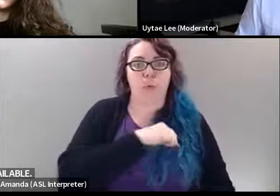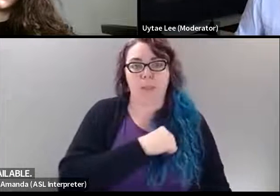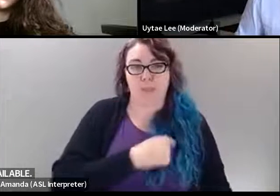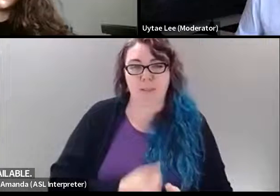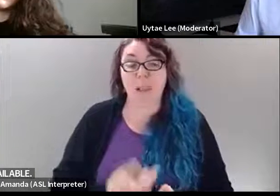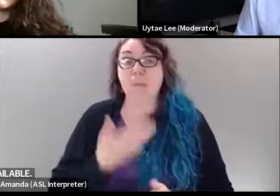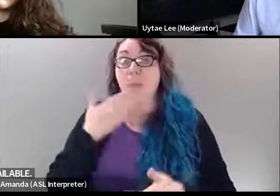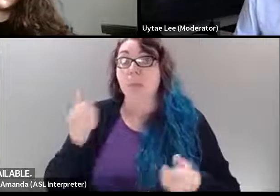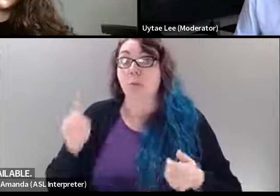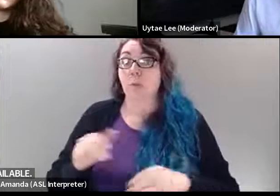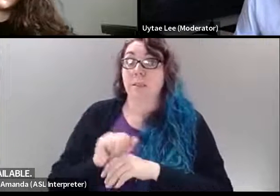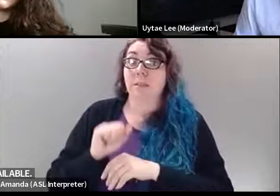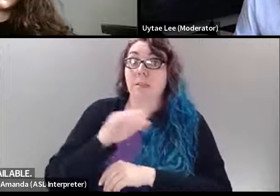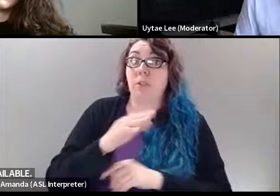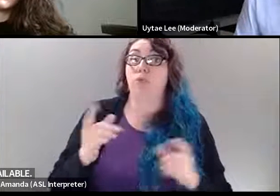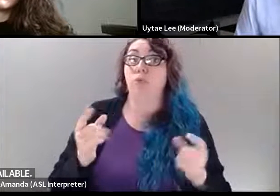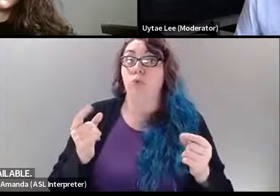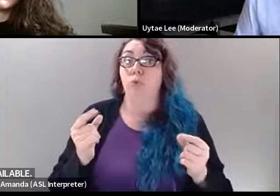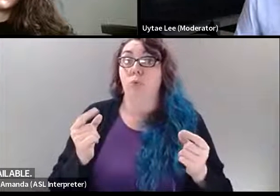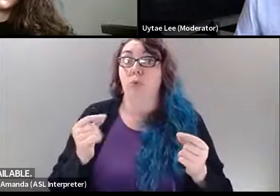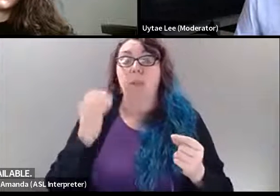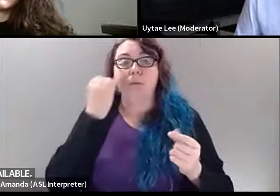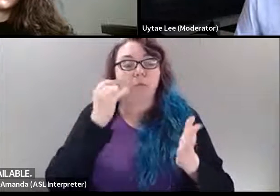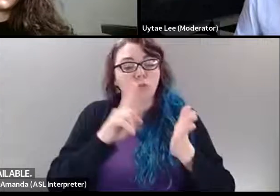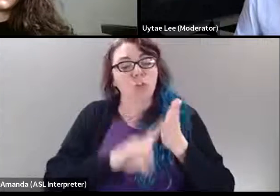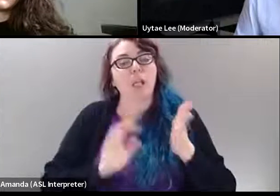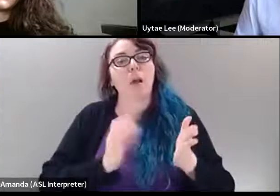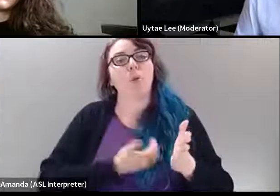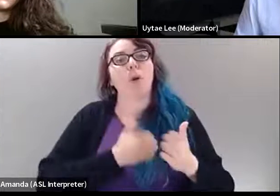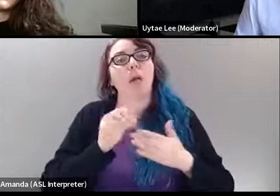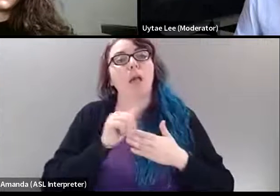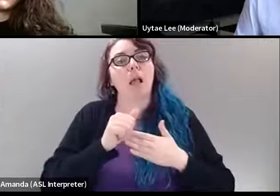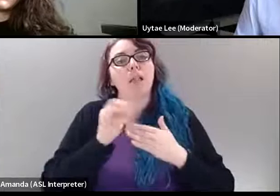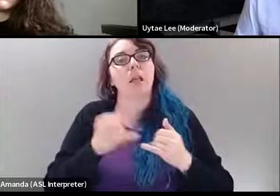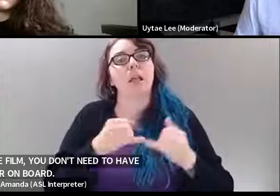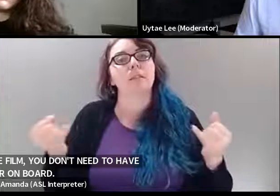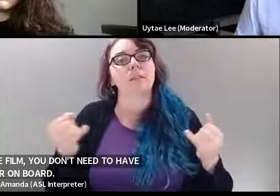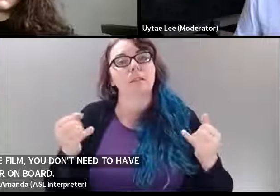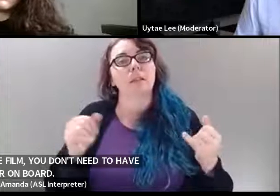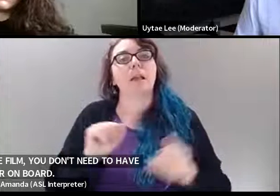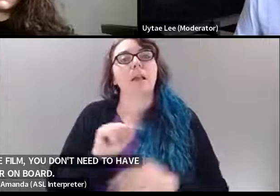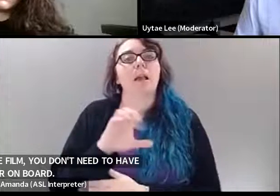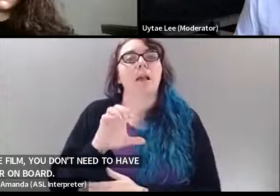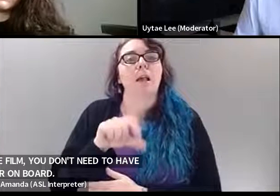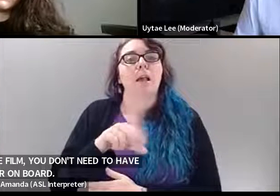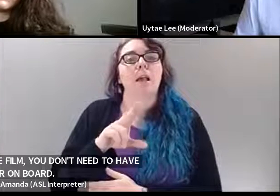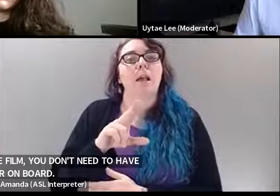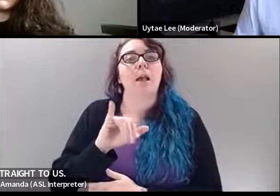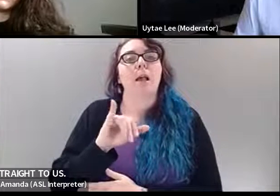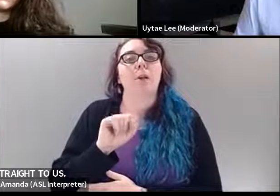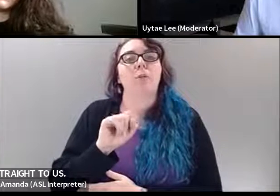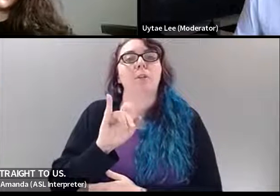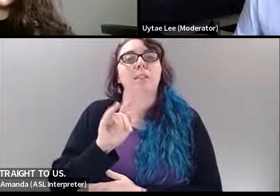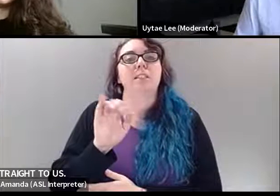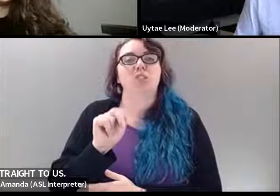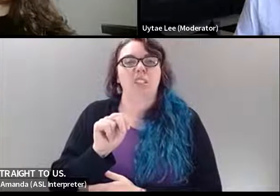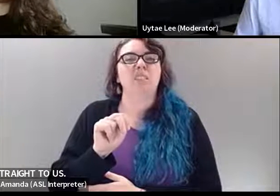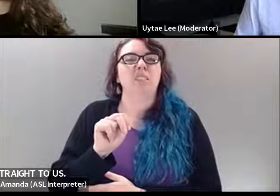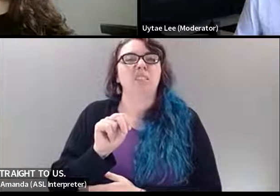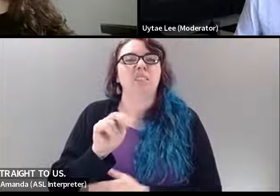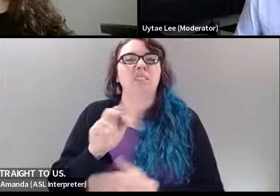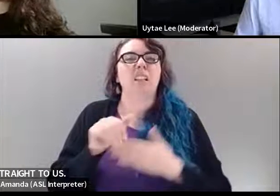to us is if you go to our guidelines. On the acquisition side, we do have an online form in the